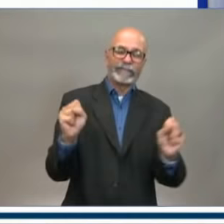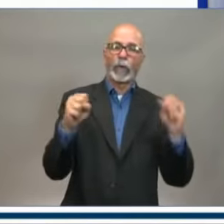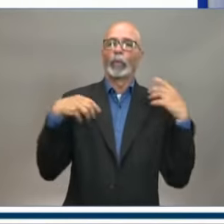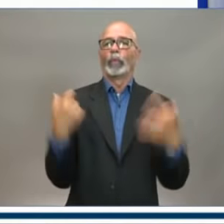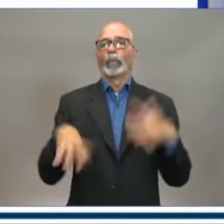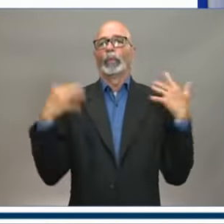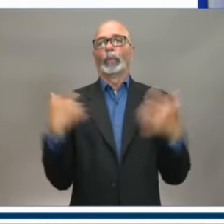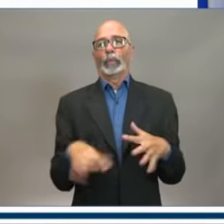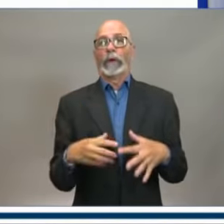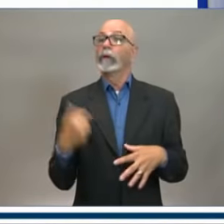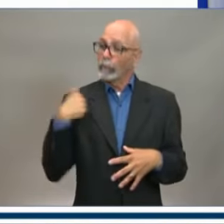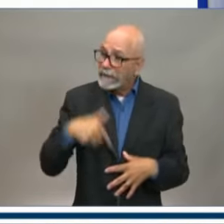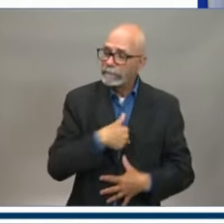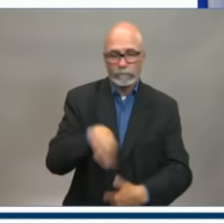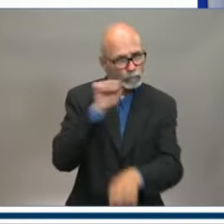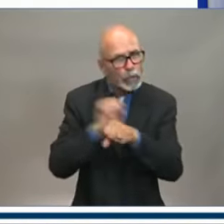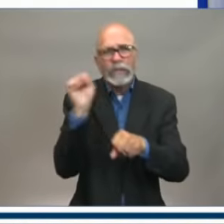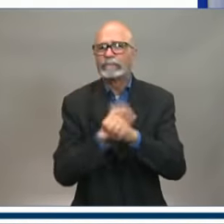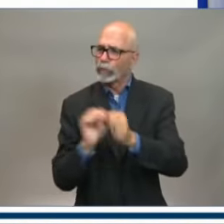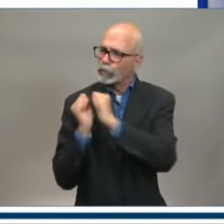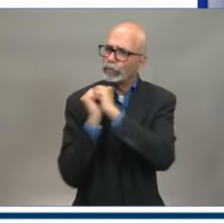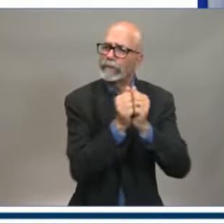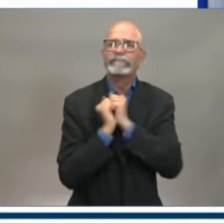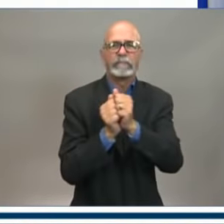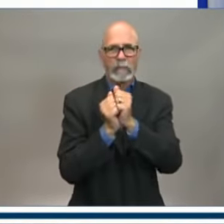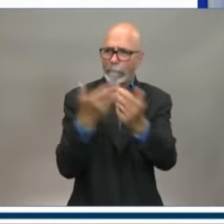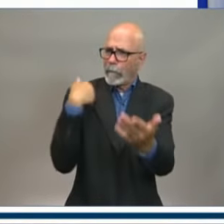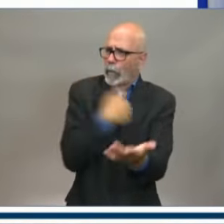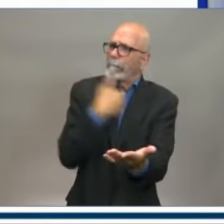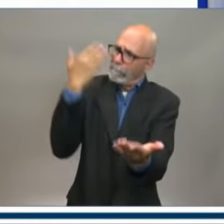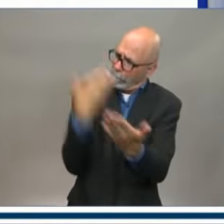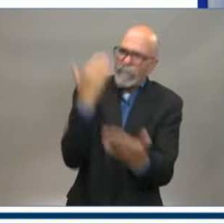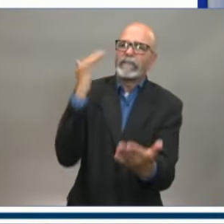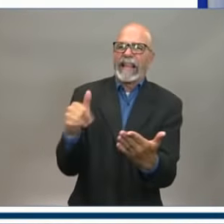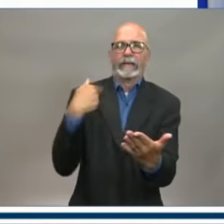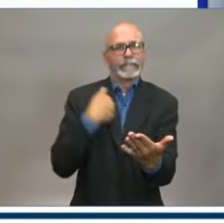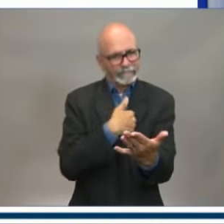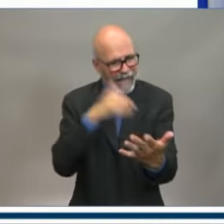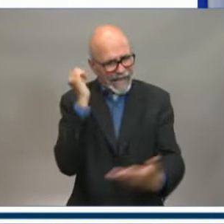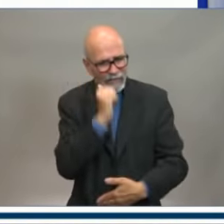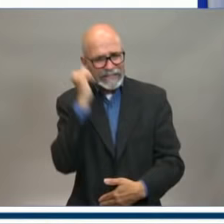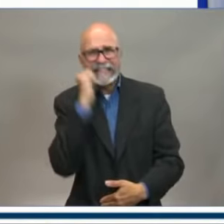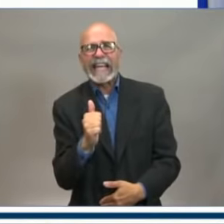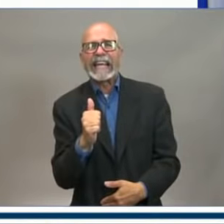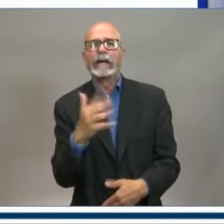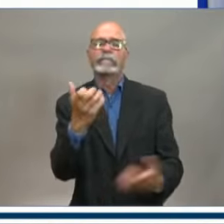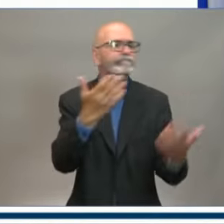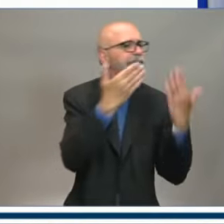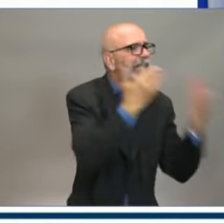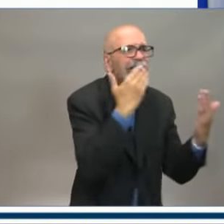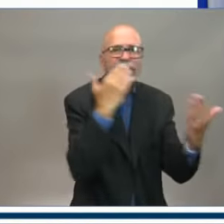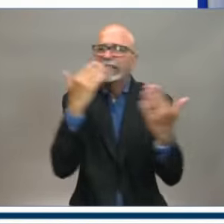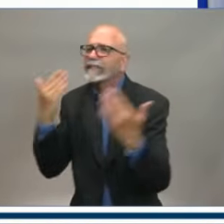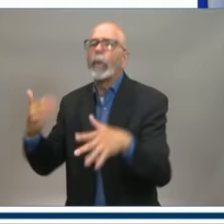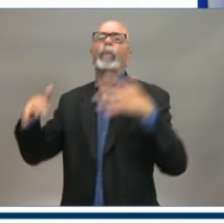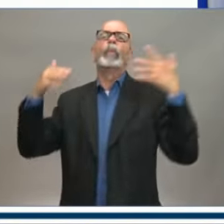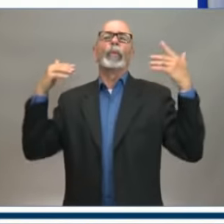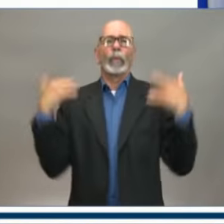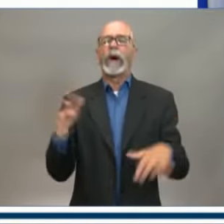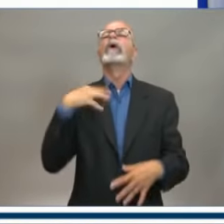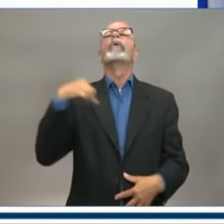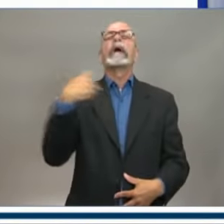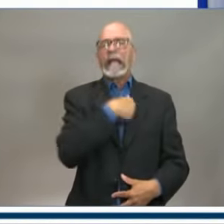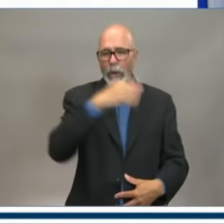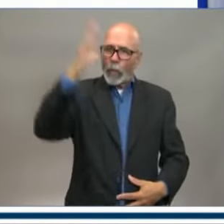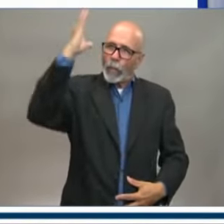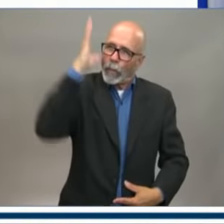you have proven that every day. So I want to say thank you for the work that you've been doing, and I know the work that you'll continue to do to follow the